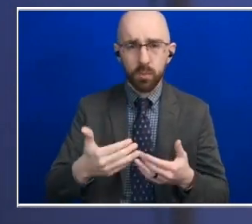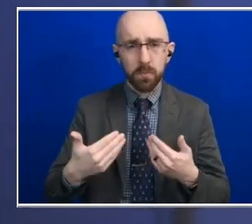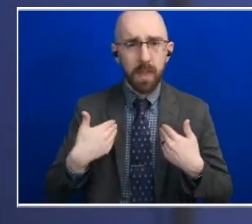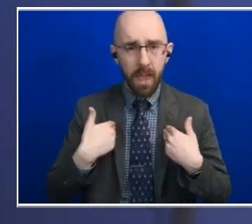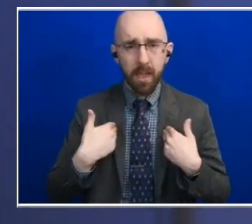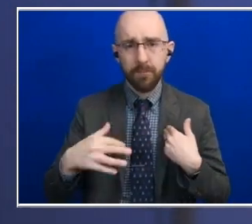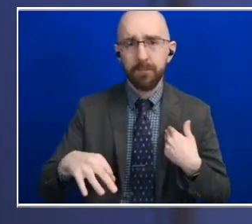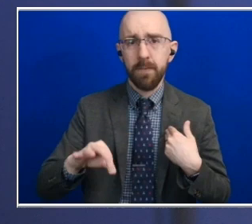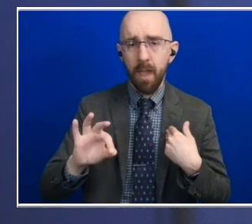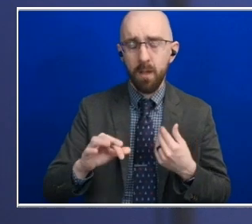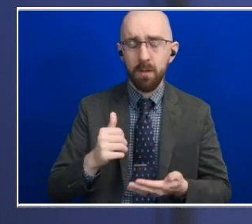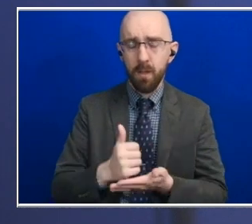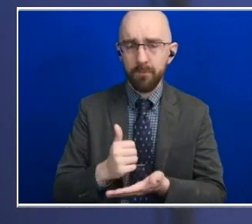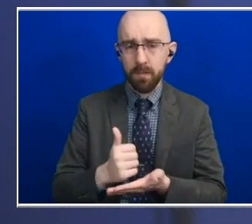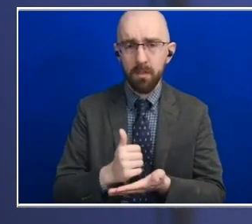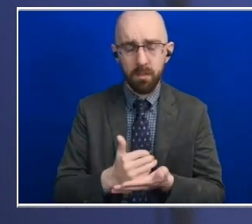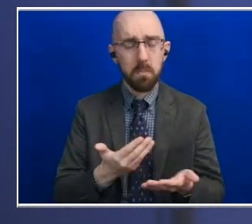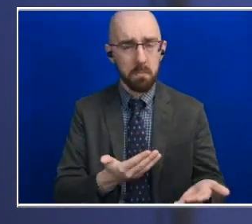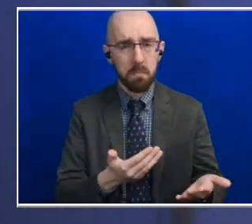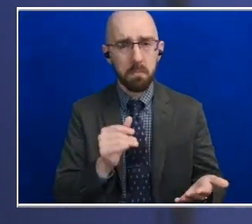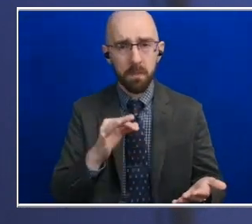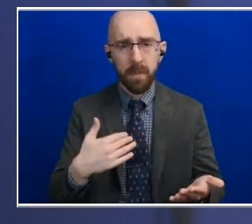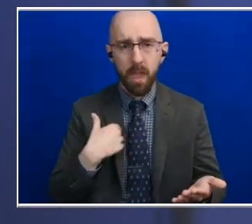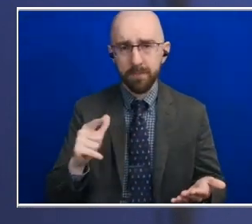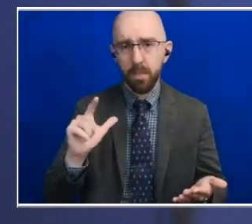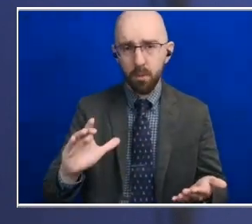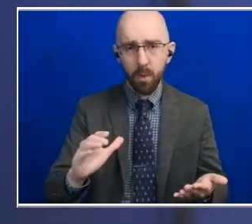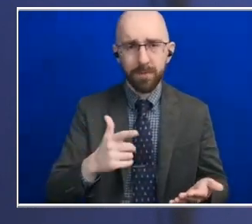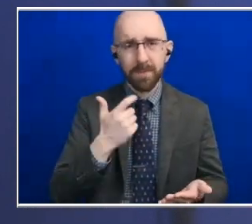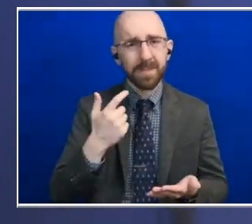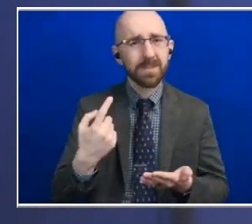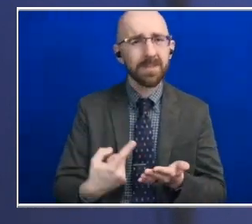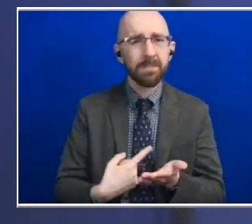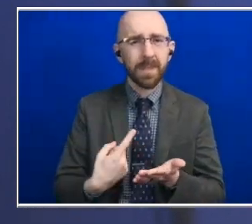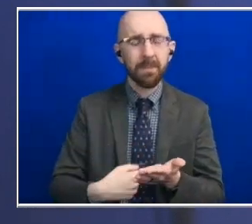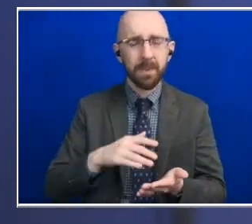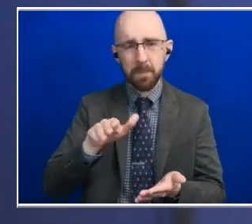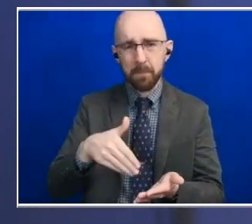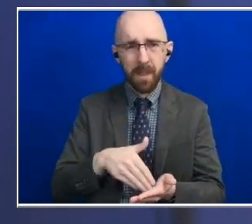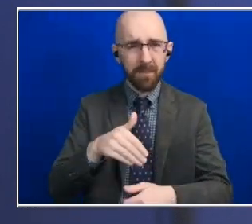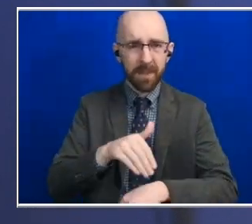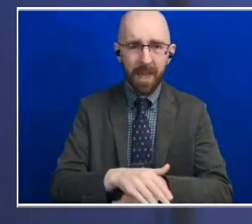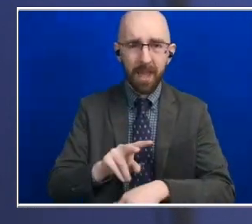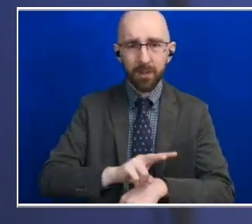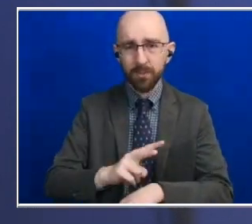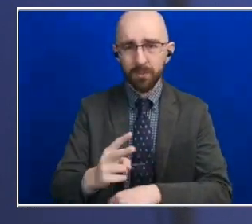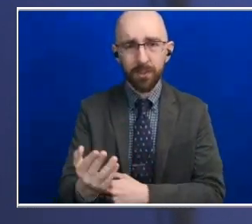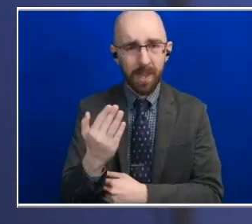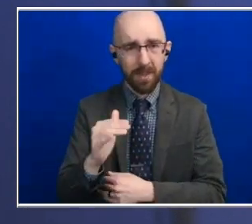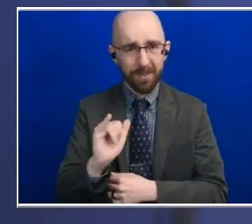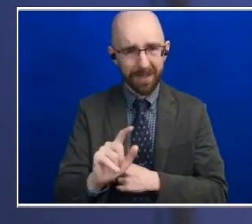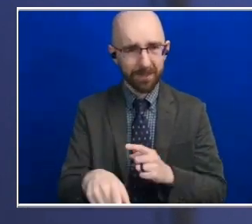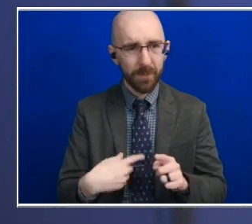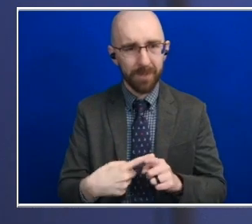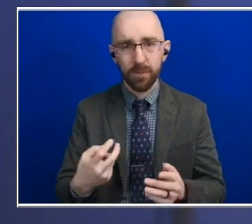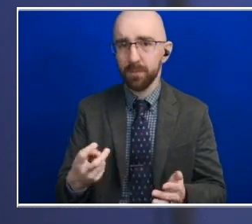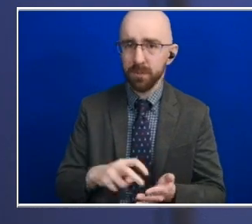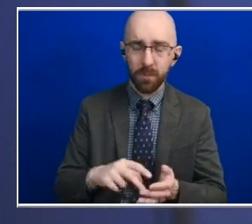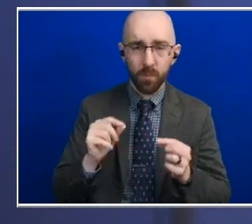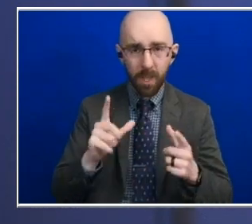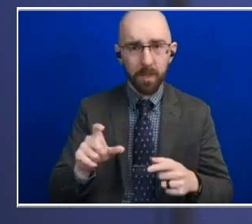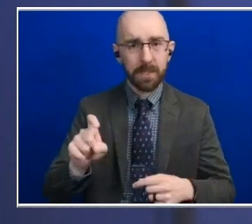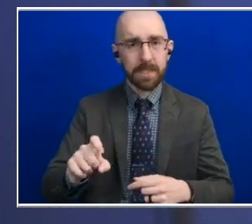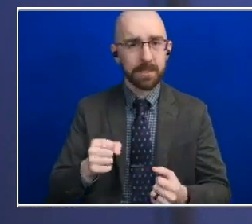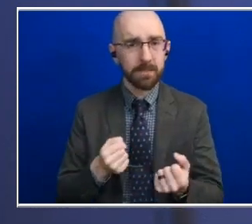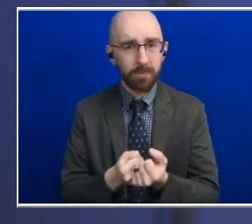helpful if they have long COVID, because sometimes in the middle of the night at 2 a.m., that's when you're waking up and you need support, and you can go to